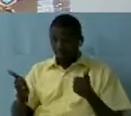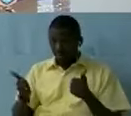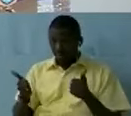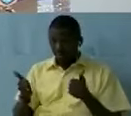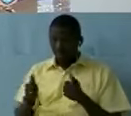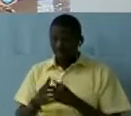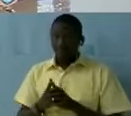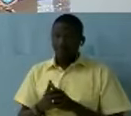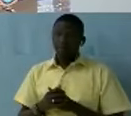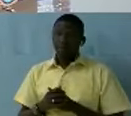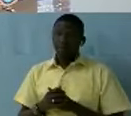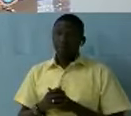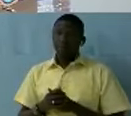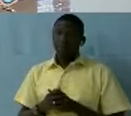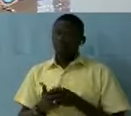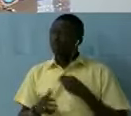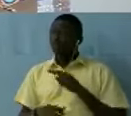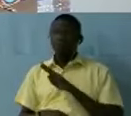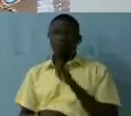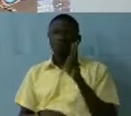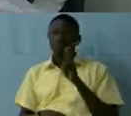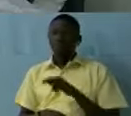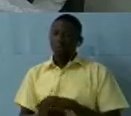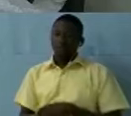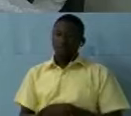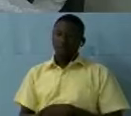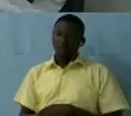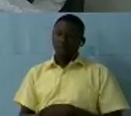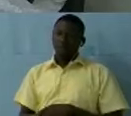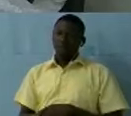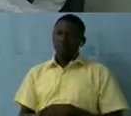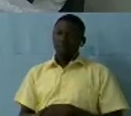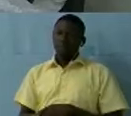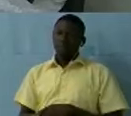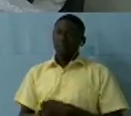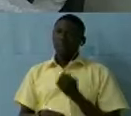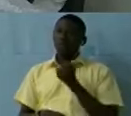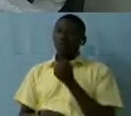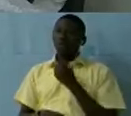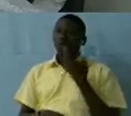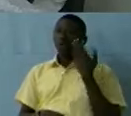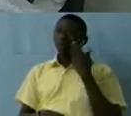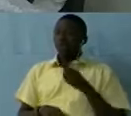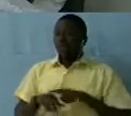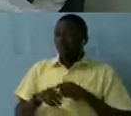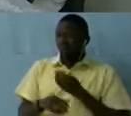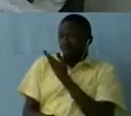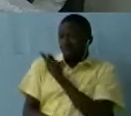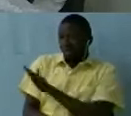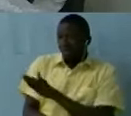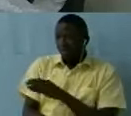Myself? Not at all. Because when I left his treatment